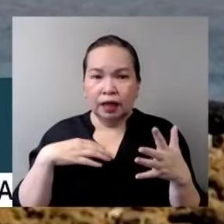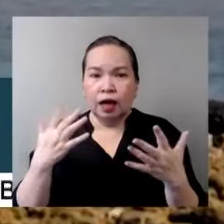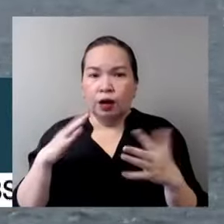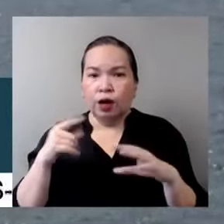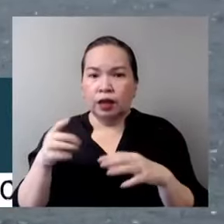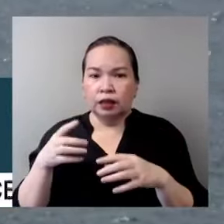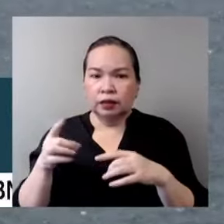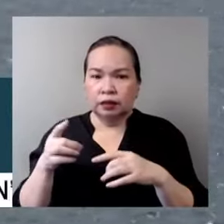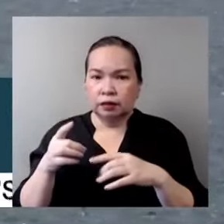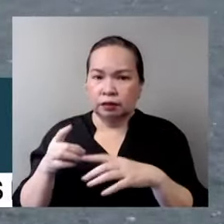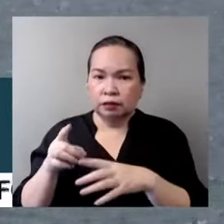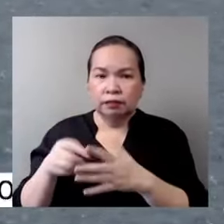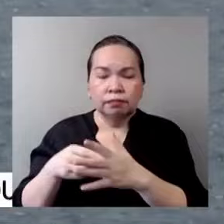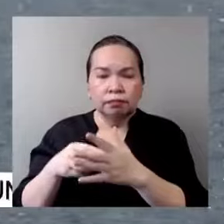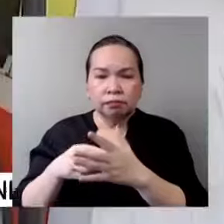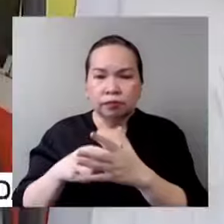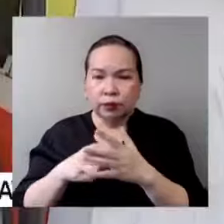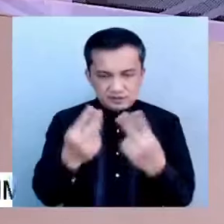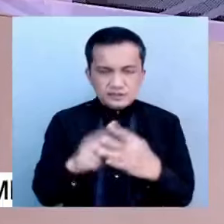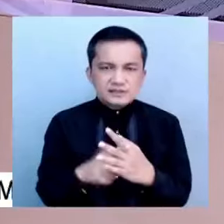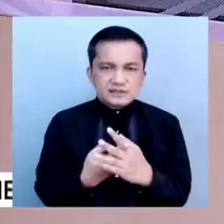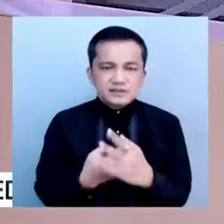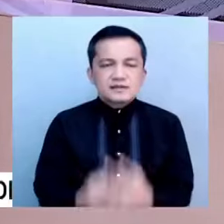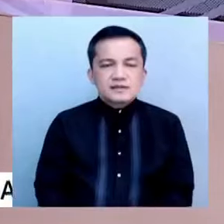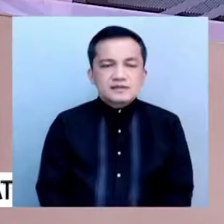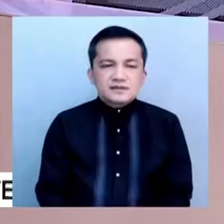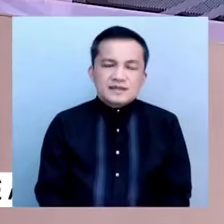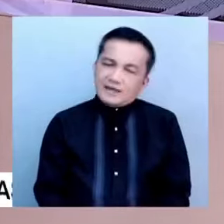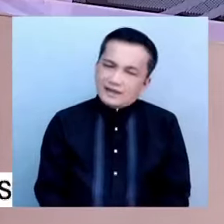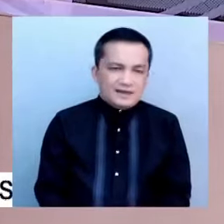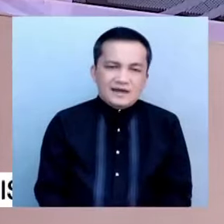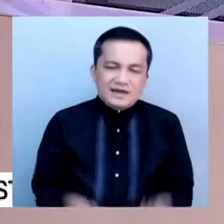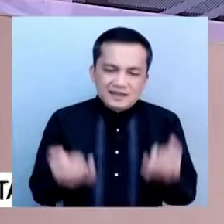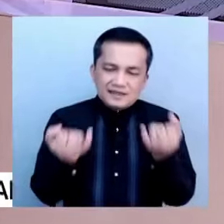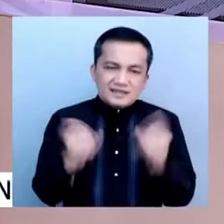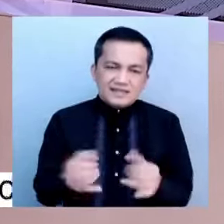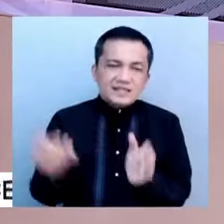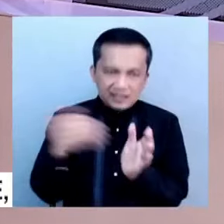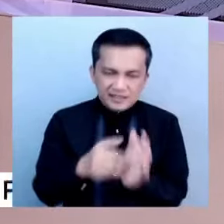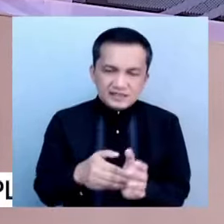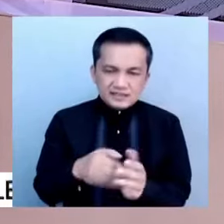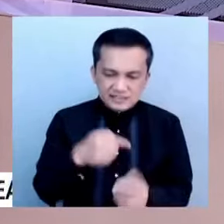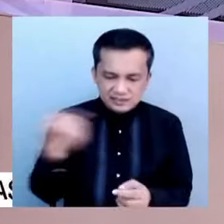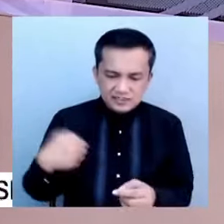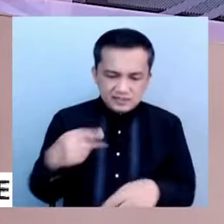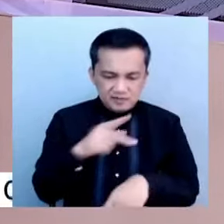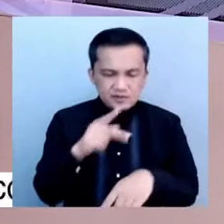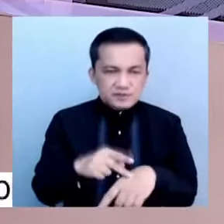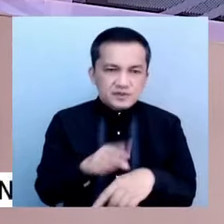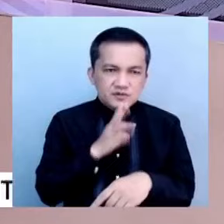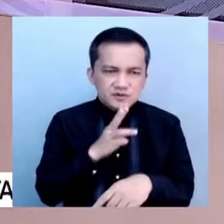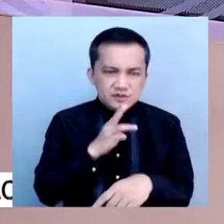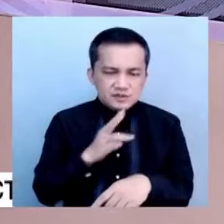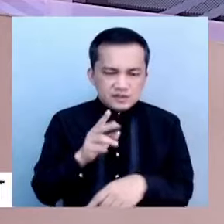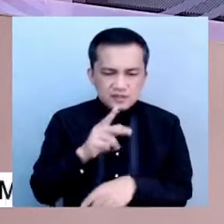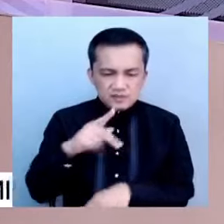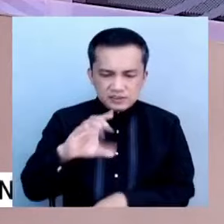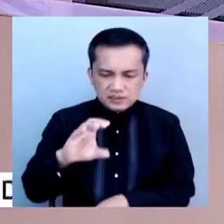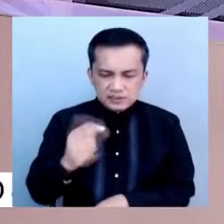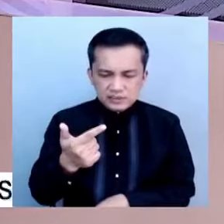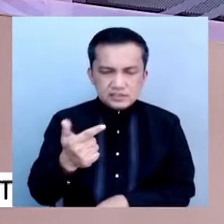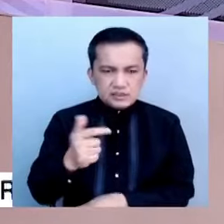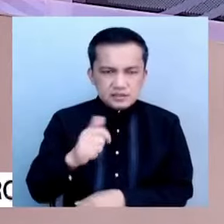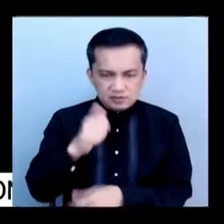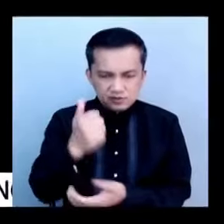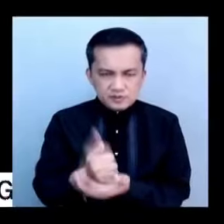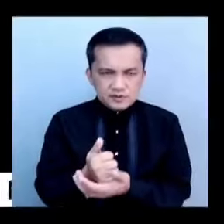for the spikes in prices. Another incident of harassment by China in Philippine waters. The Philippine Coast Guard confirms